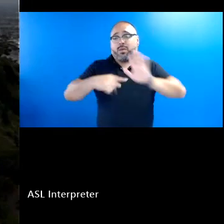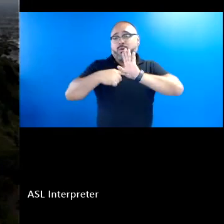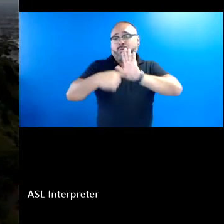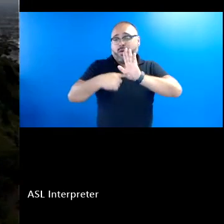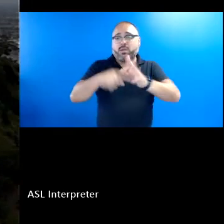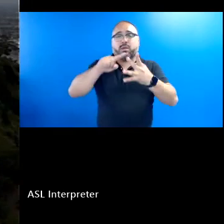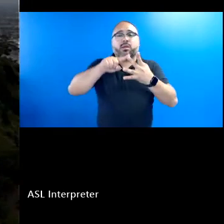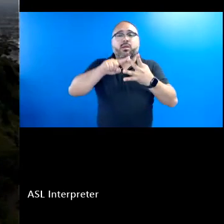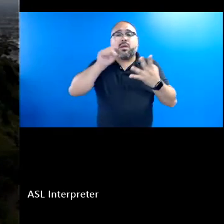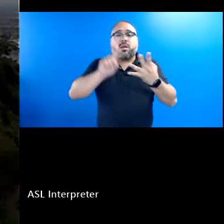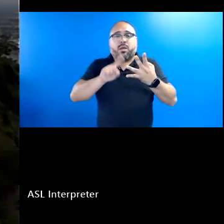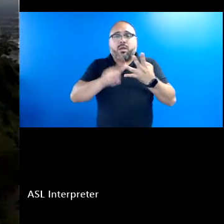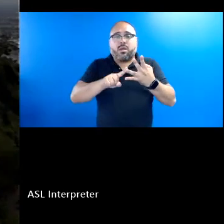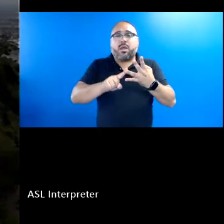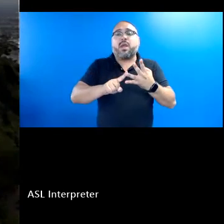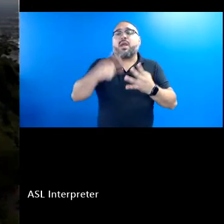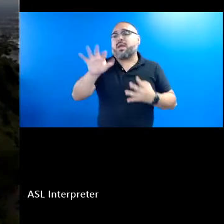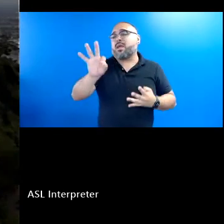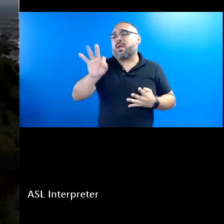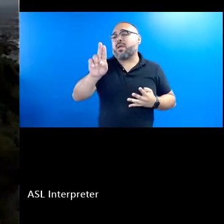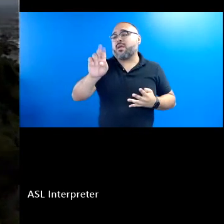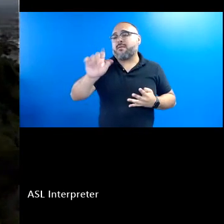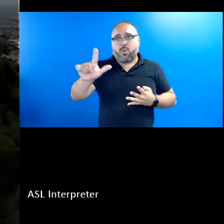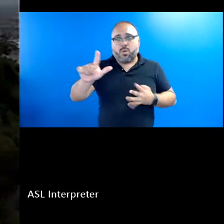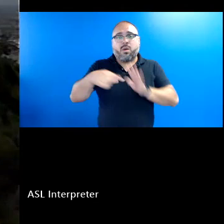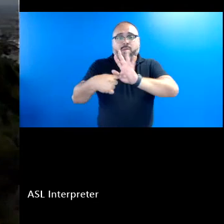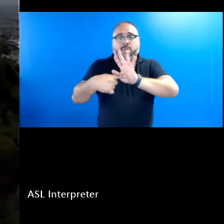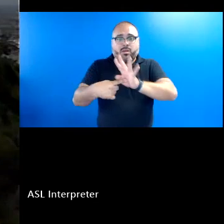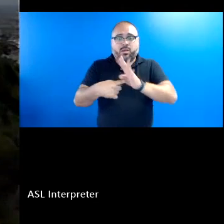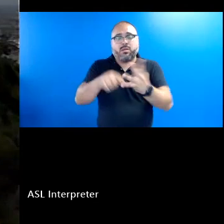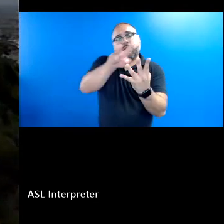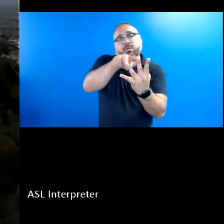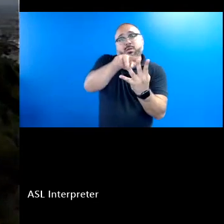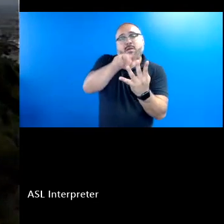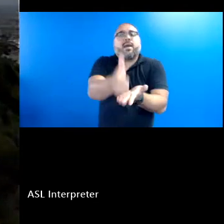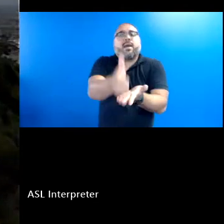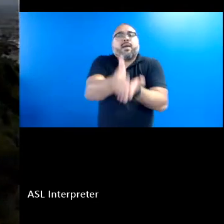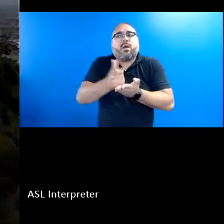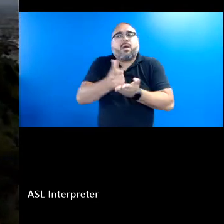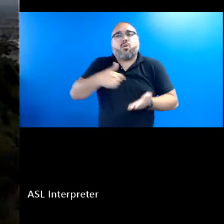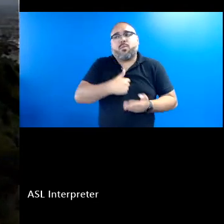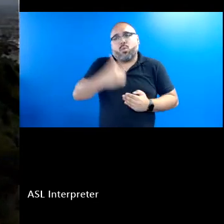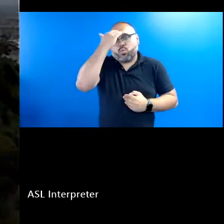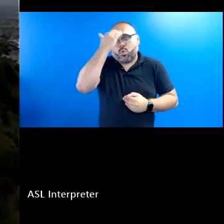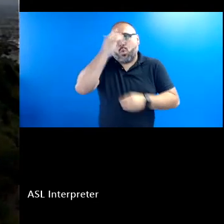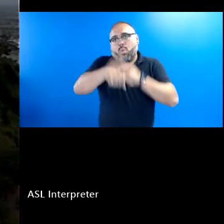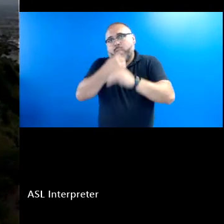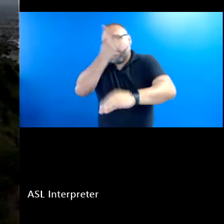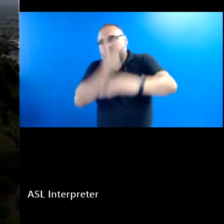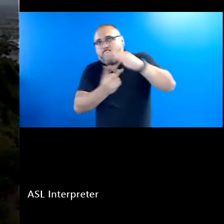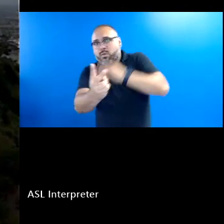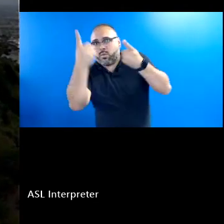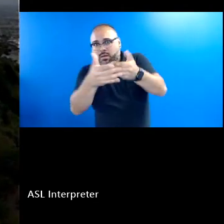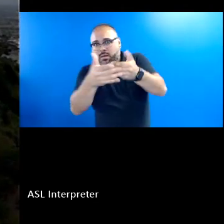modeling. These go out to 7 days and help us, they're in-house and they help us keep track of the forecast going forward and when we